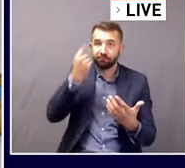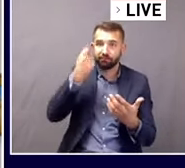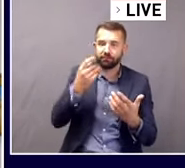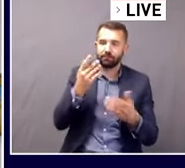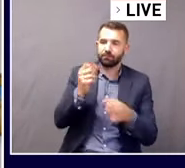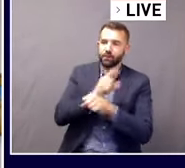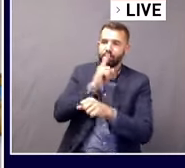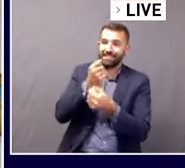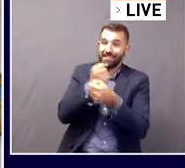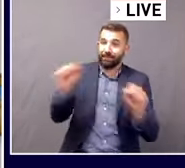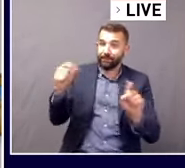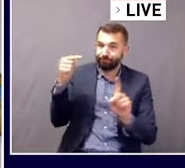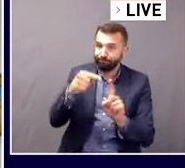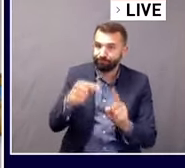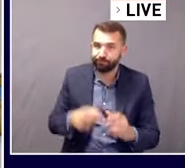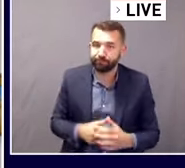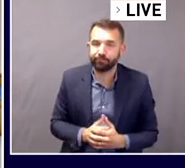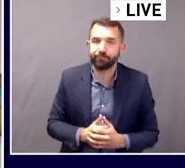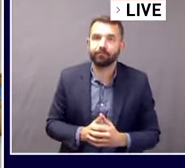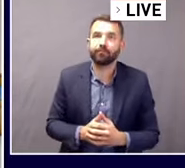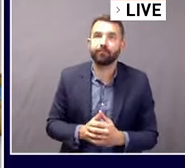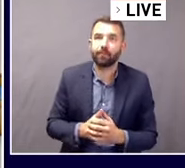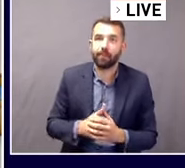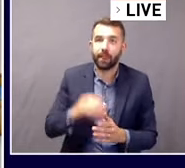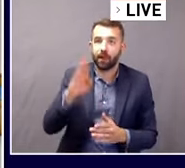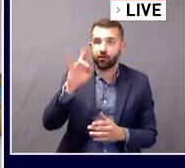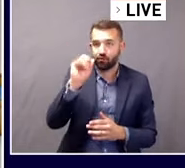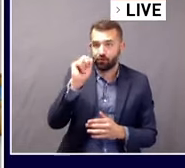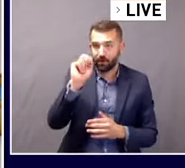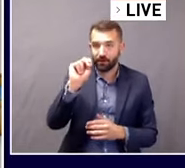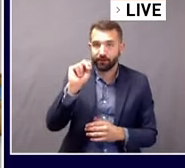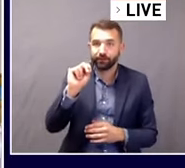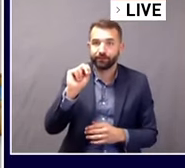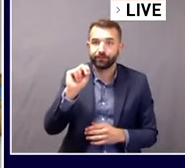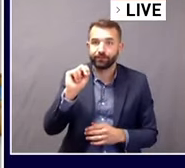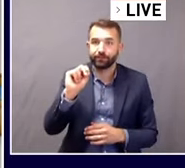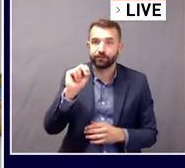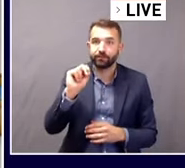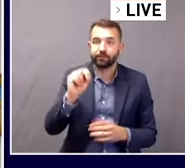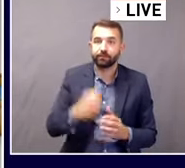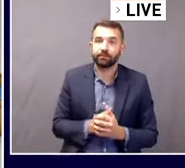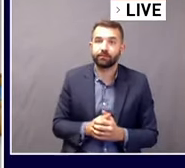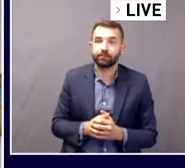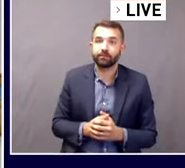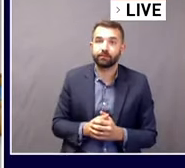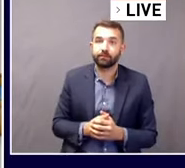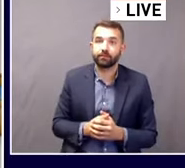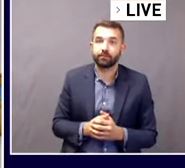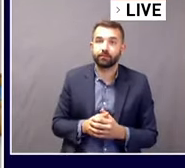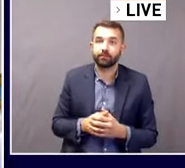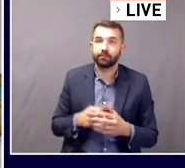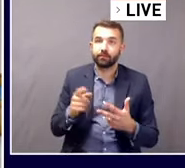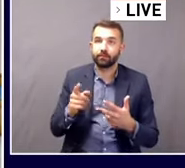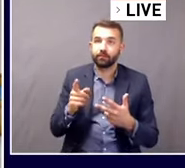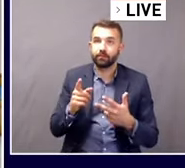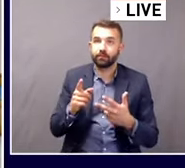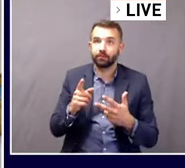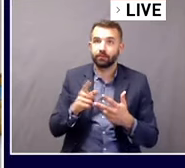I'm going to turn next to Brian Sullivan. A fact to follow after Lindsay had that nice headshot, but I'll do the best I